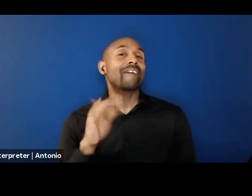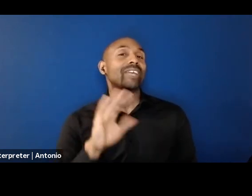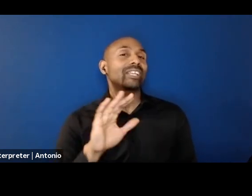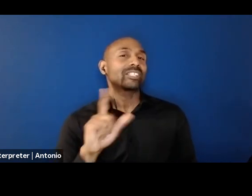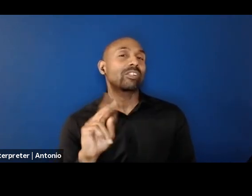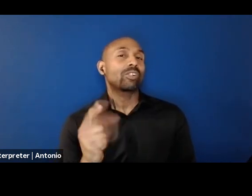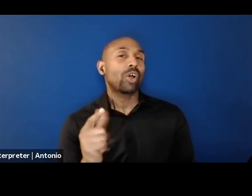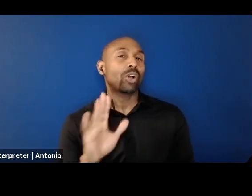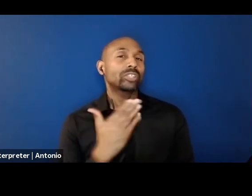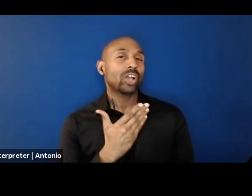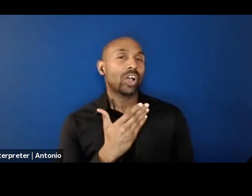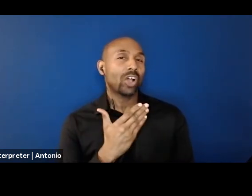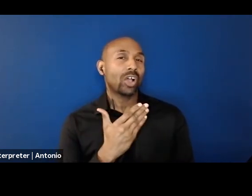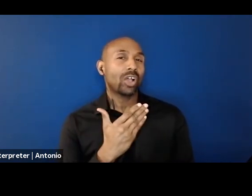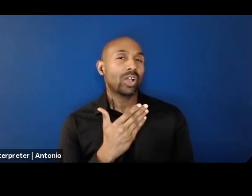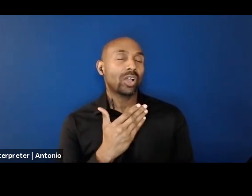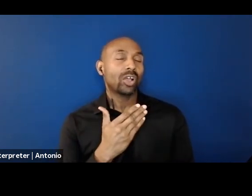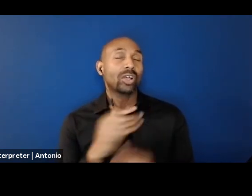pause.